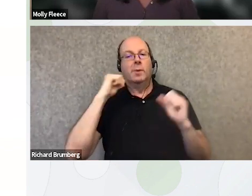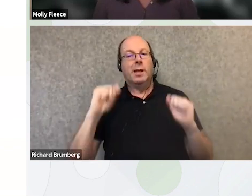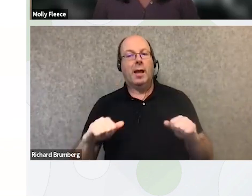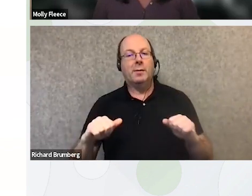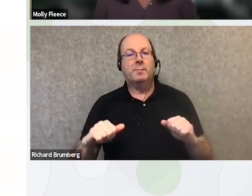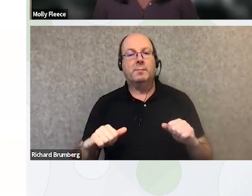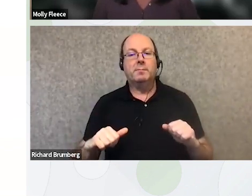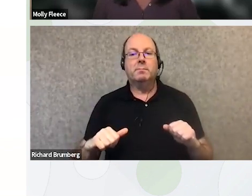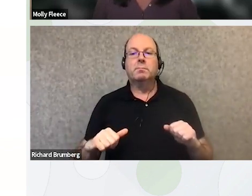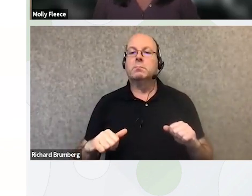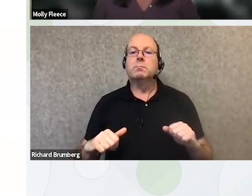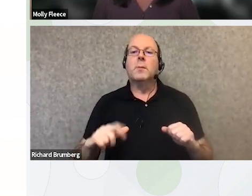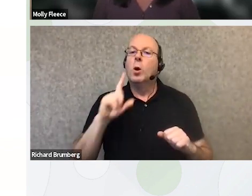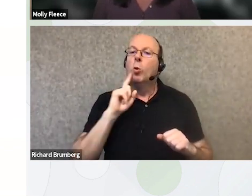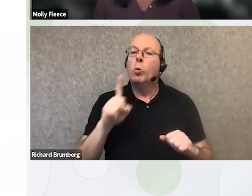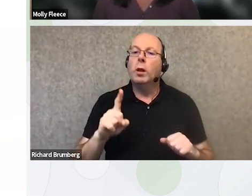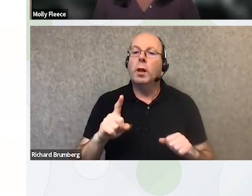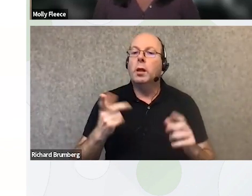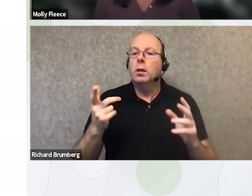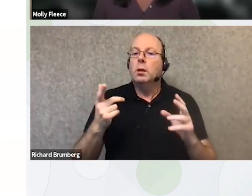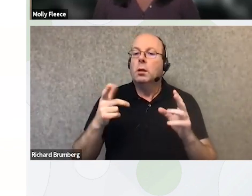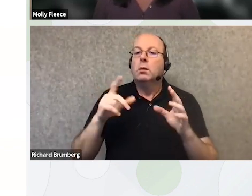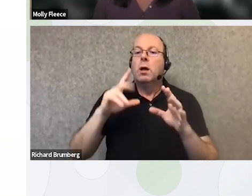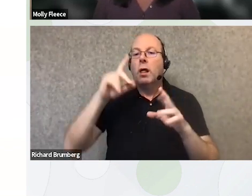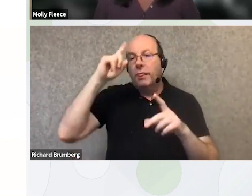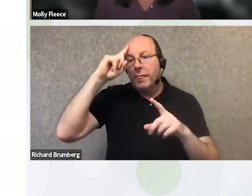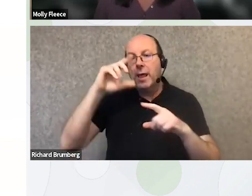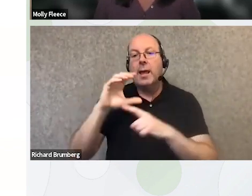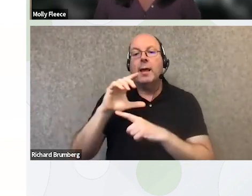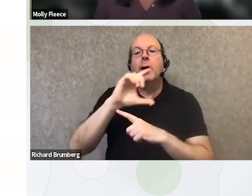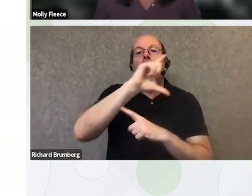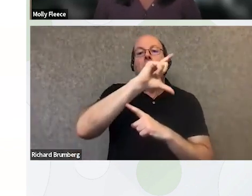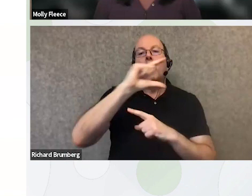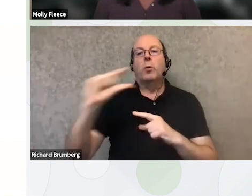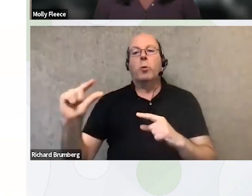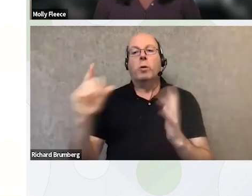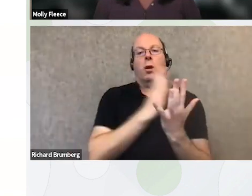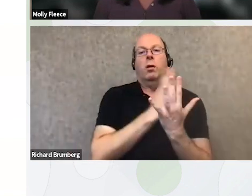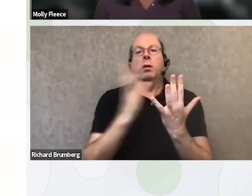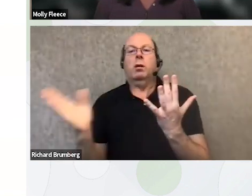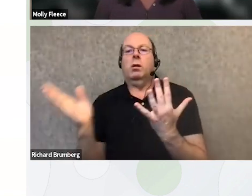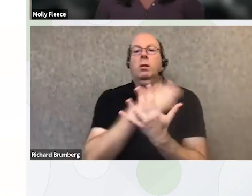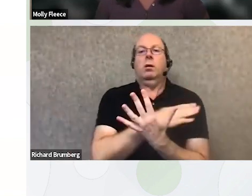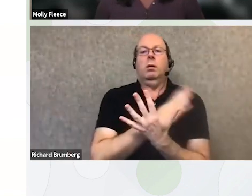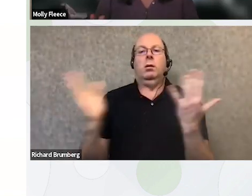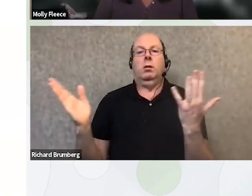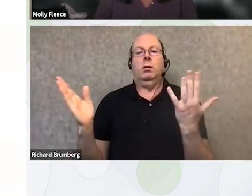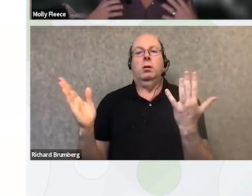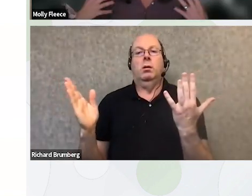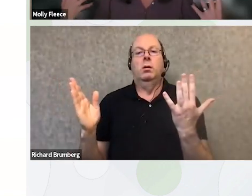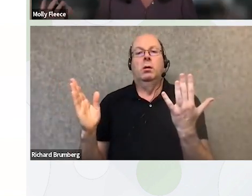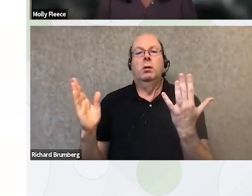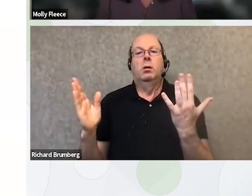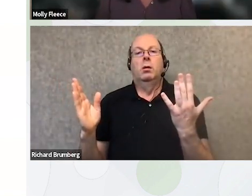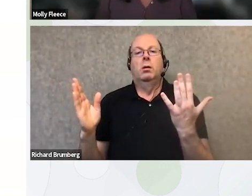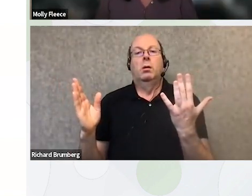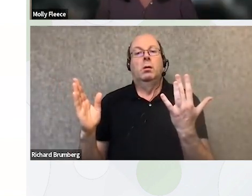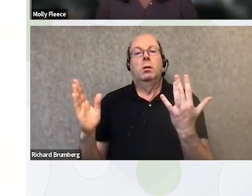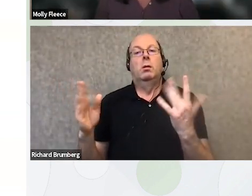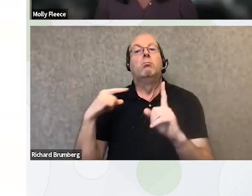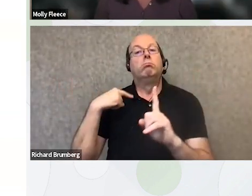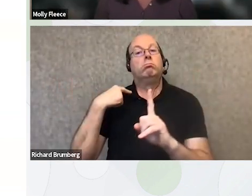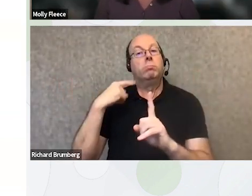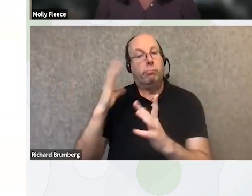a spectrum of size of droplets to aerosol, and then how all of the other environmental